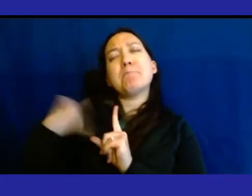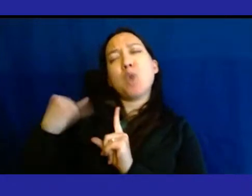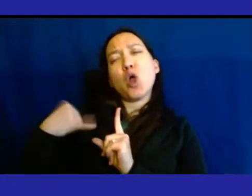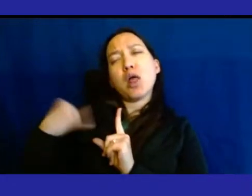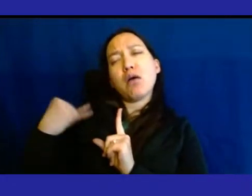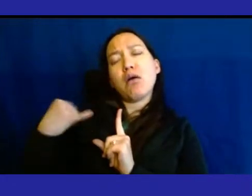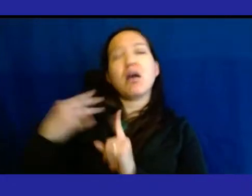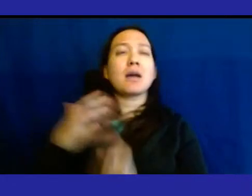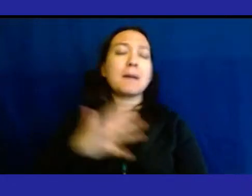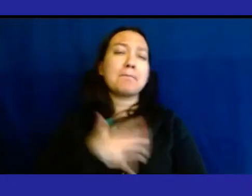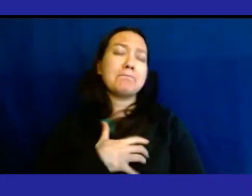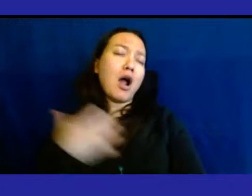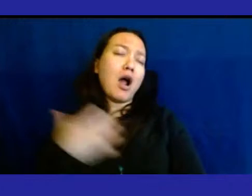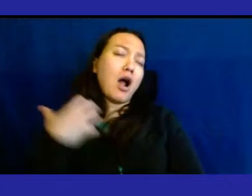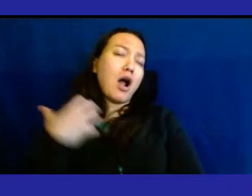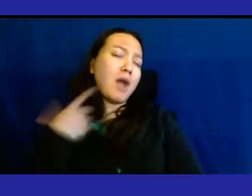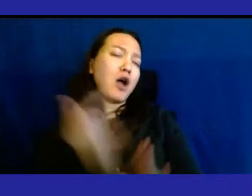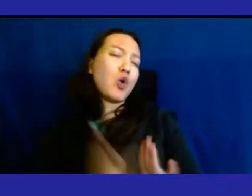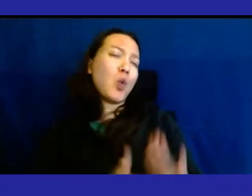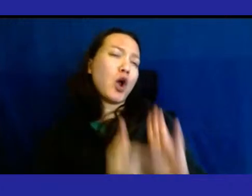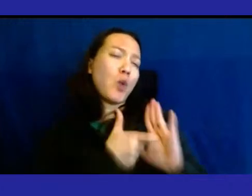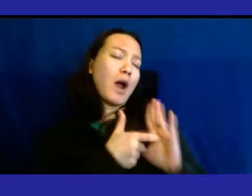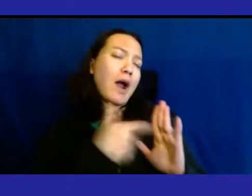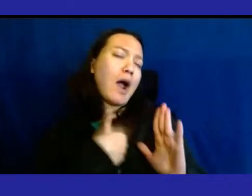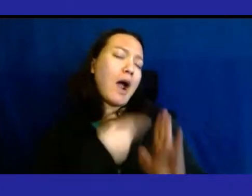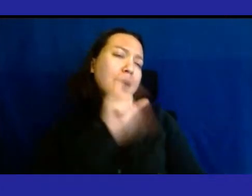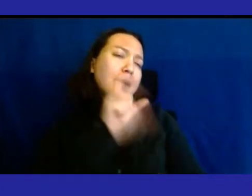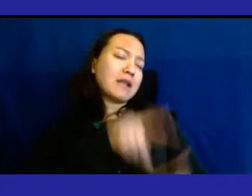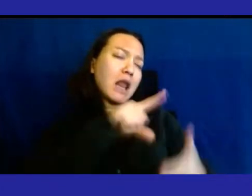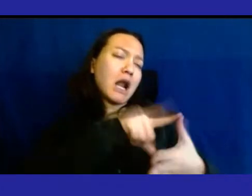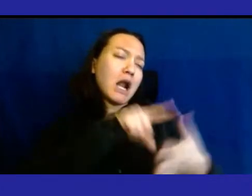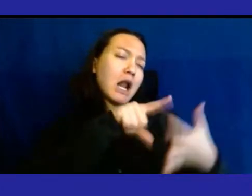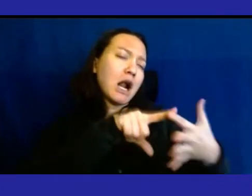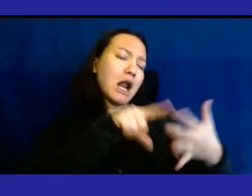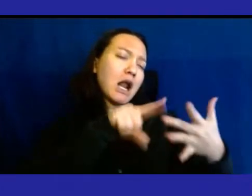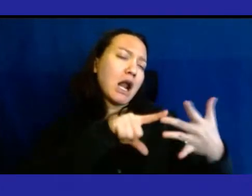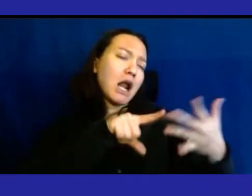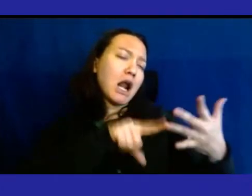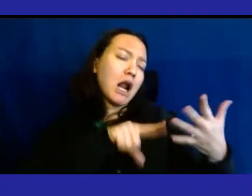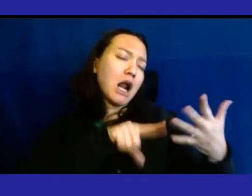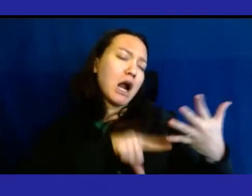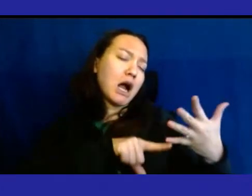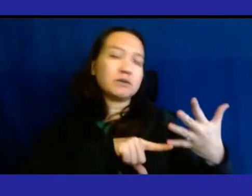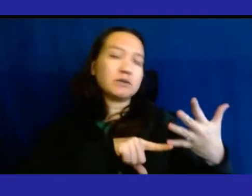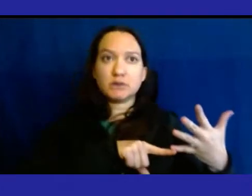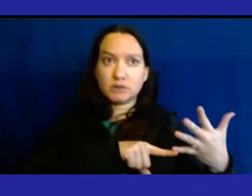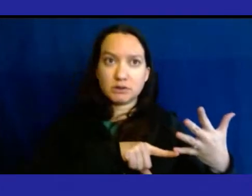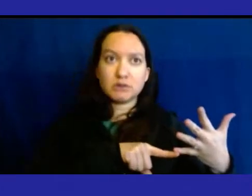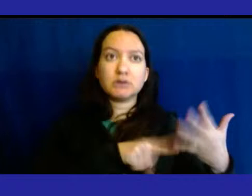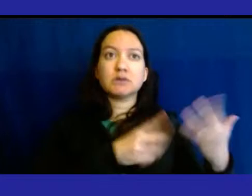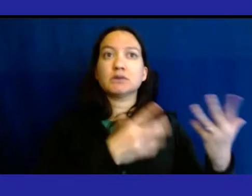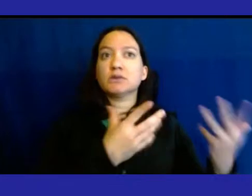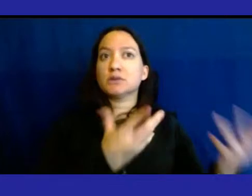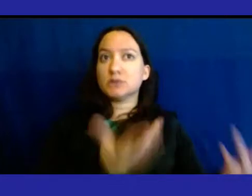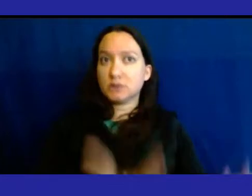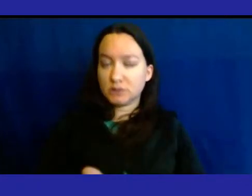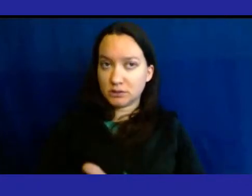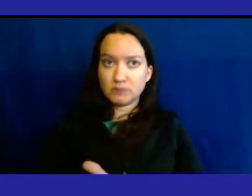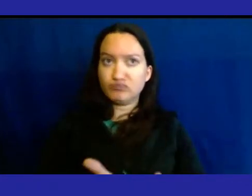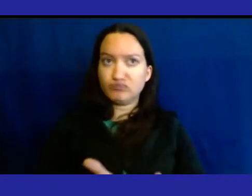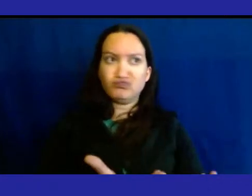My boss is requiring that I do X and Y and Z. There's